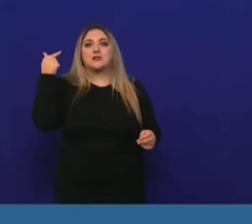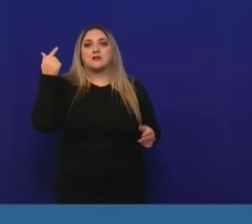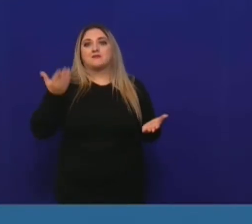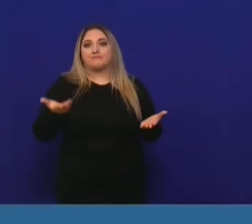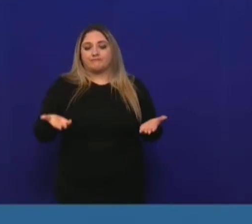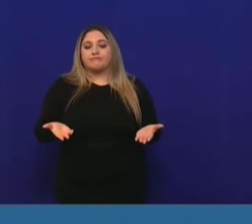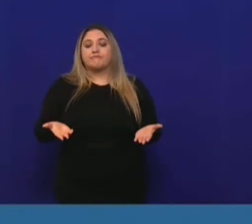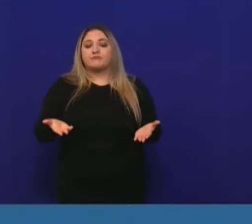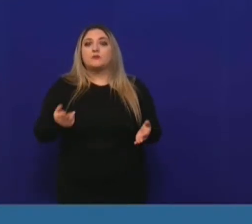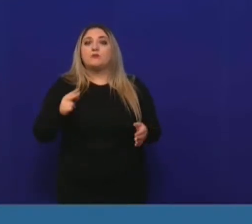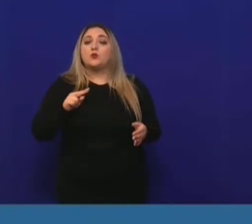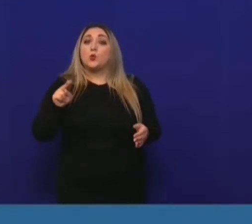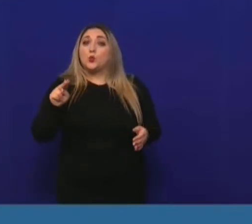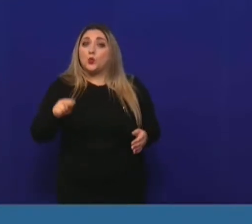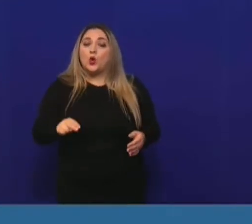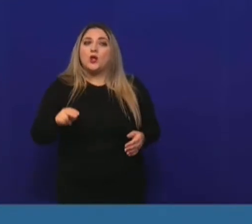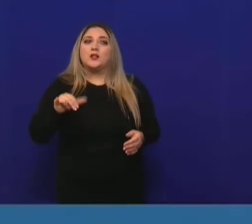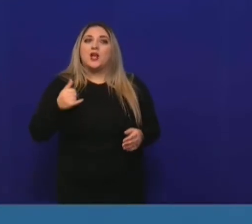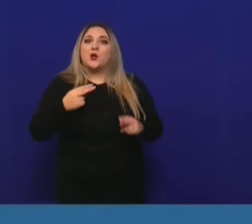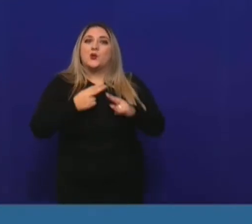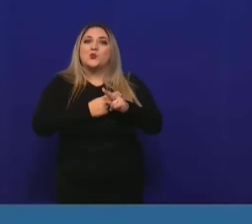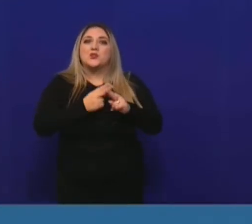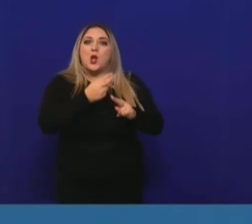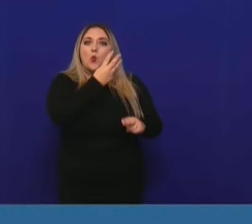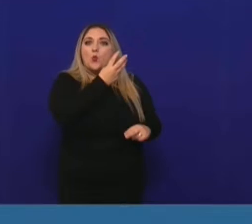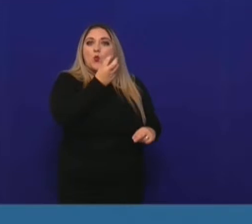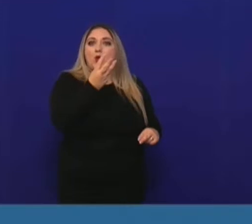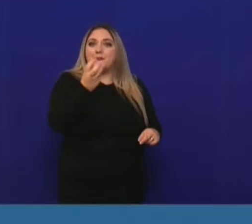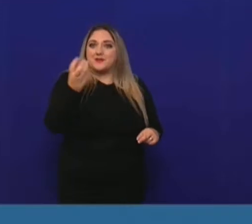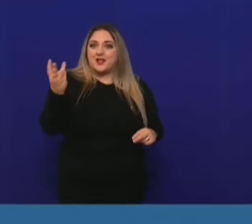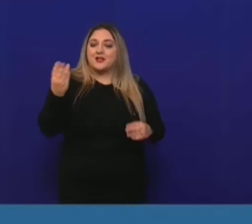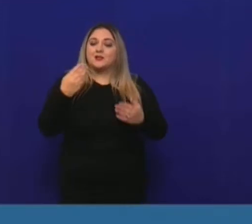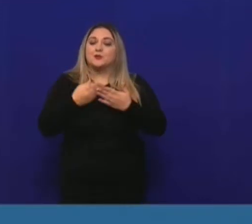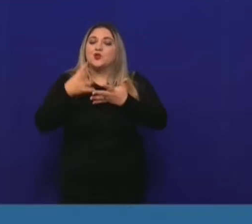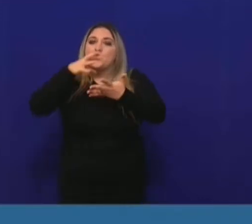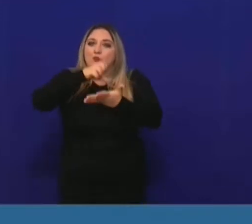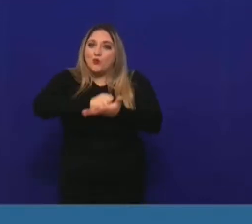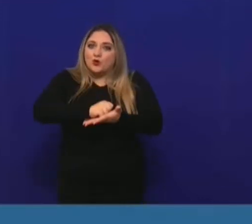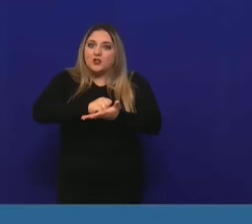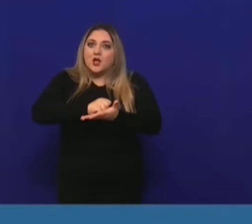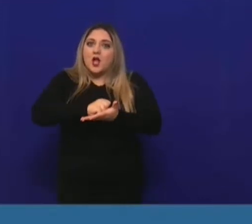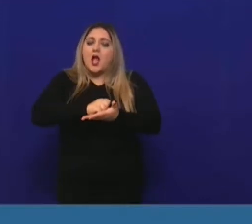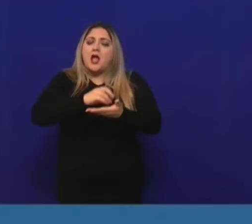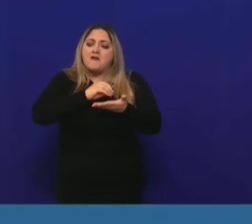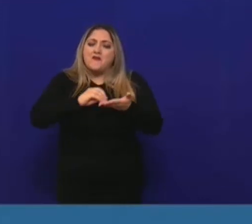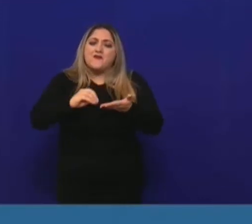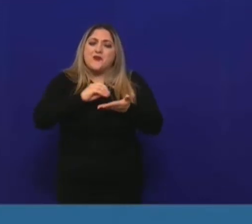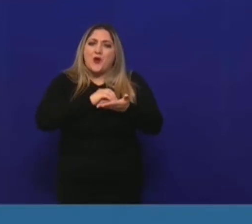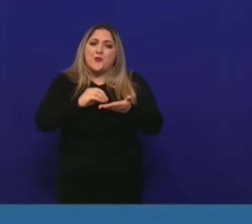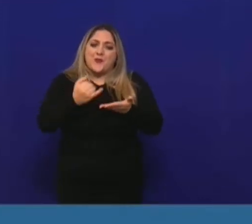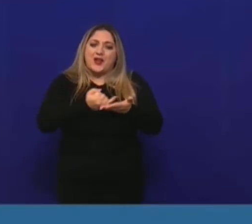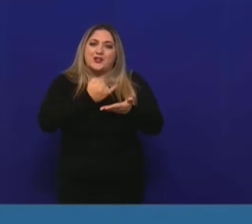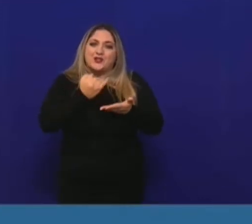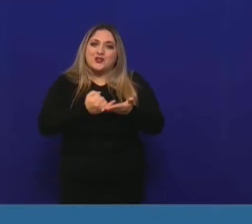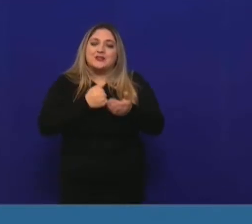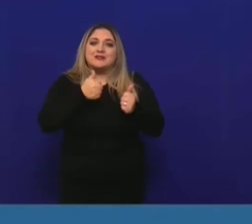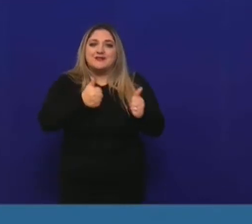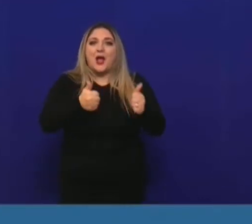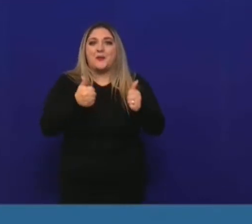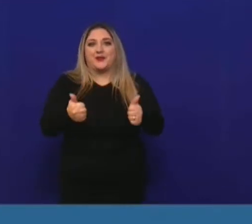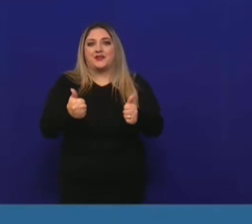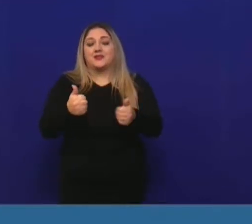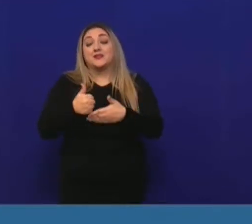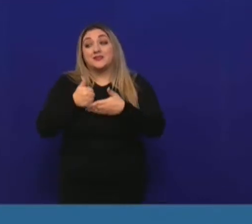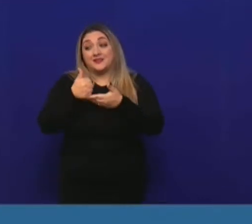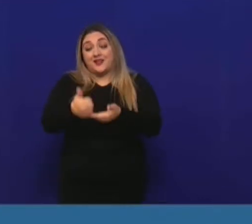tużaw dak il-website li tajtkom biex tibbukkjaw it-test, hemmhekk ħajkollna d-dettalji tagħkom iktar korretti. Allura ħatejnuna wkoll.